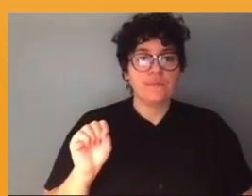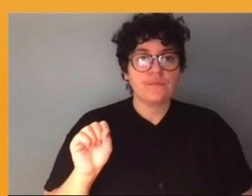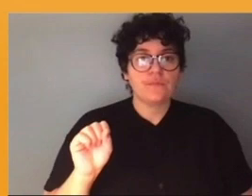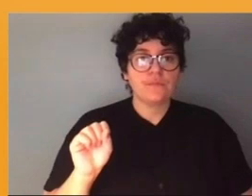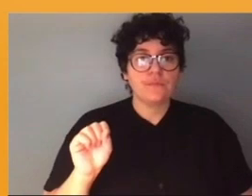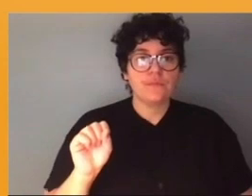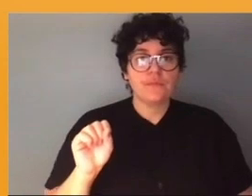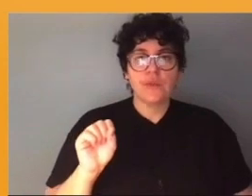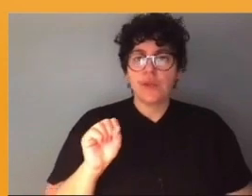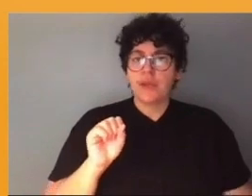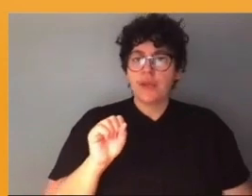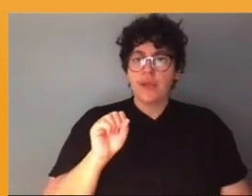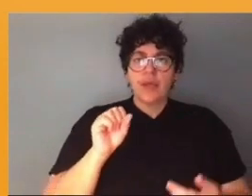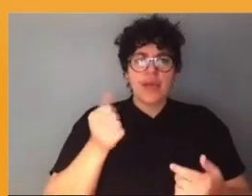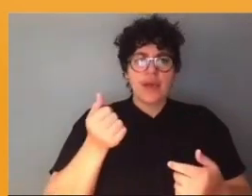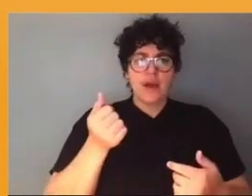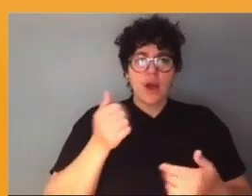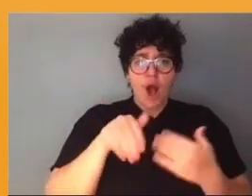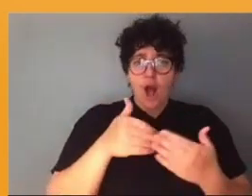go,